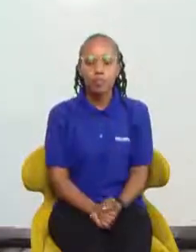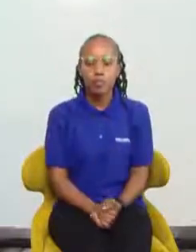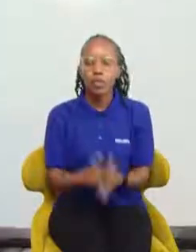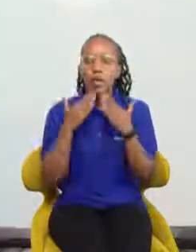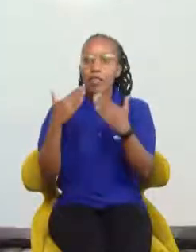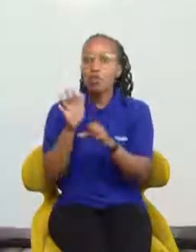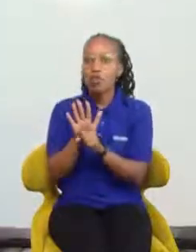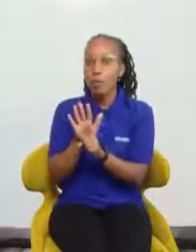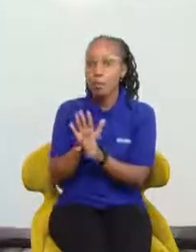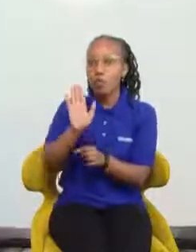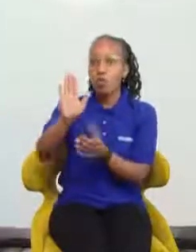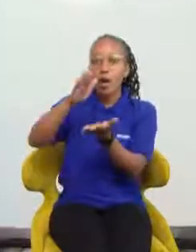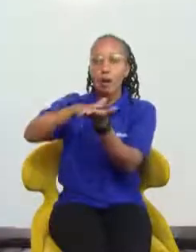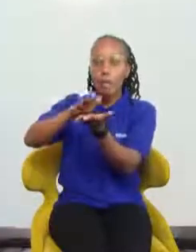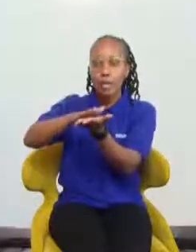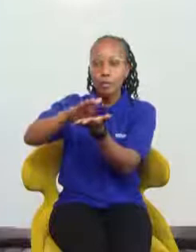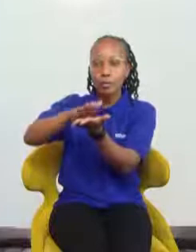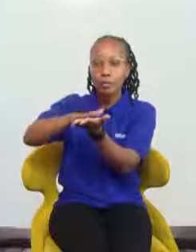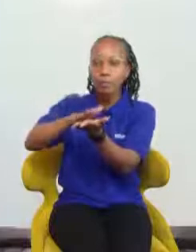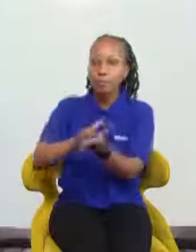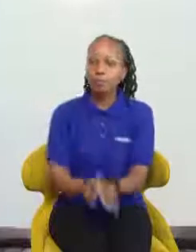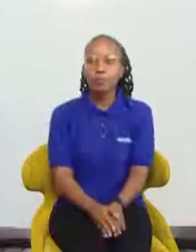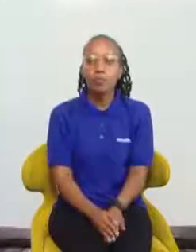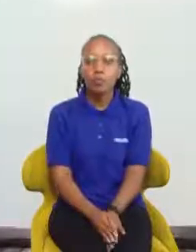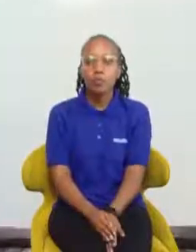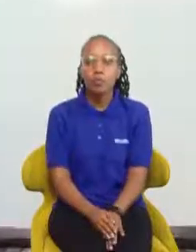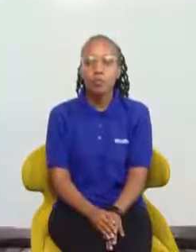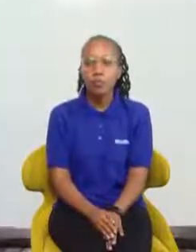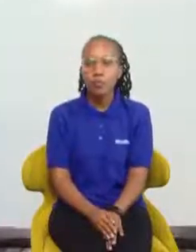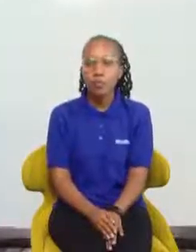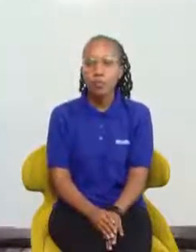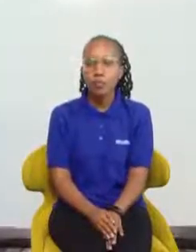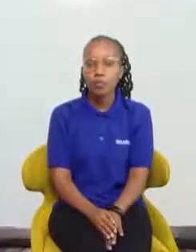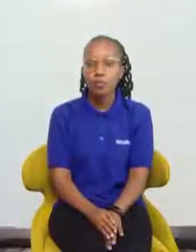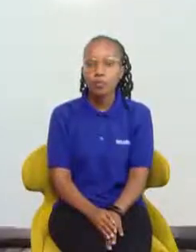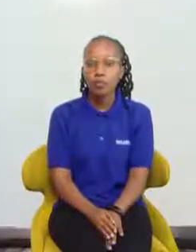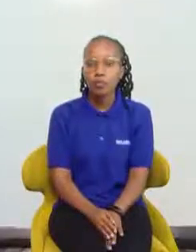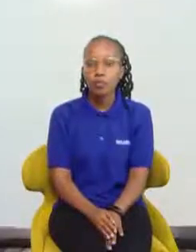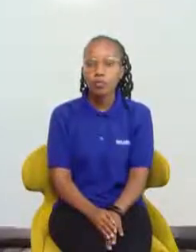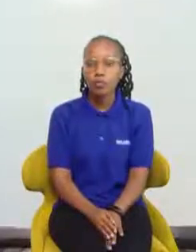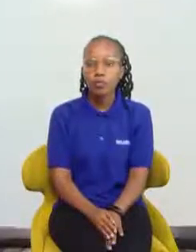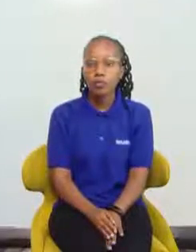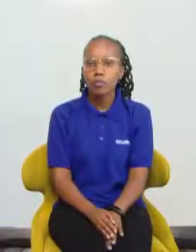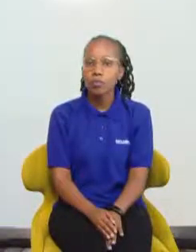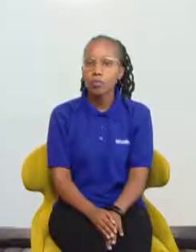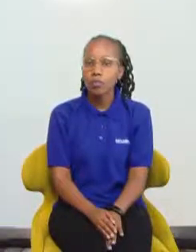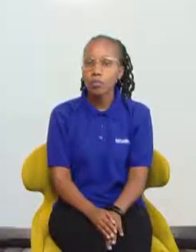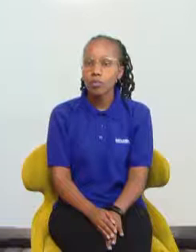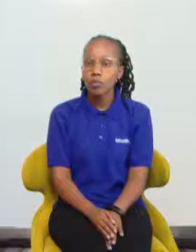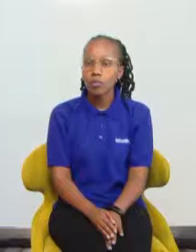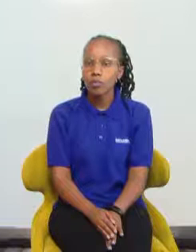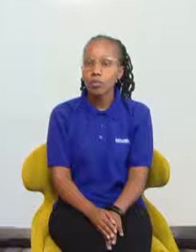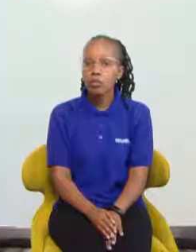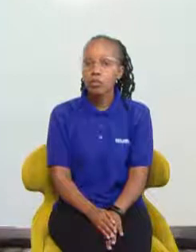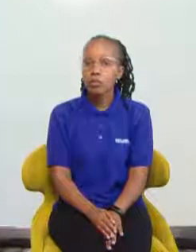your comments. Spot on. And you're carrying right now a Braille reader. Yes. And Braille readers are